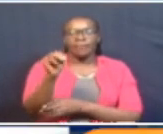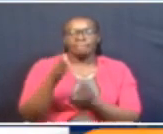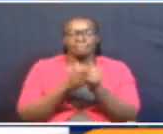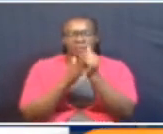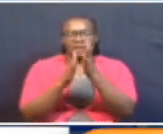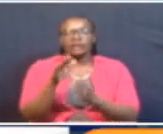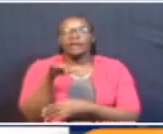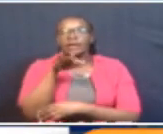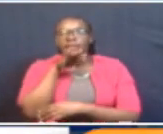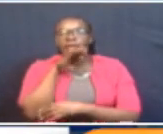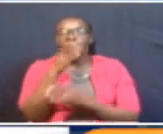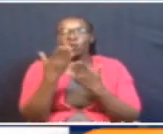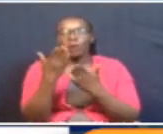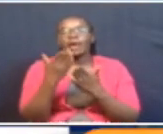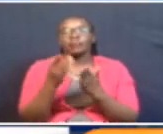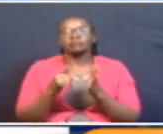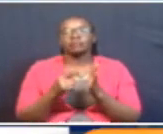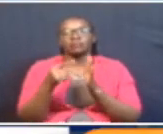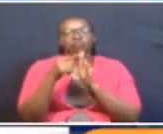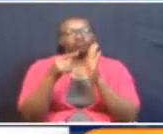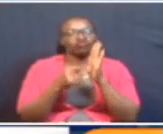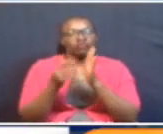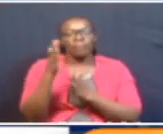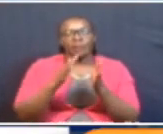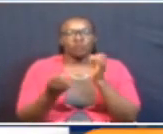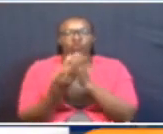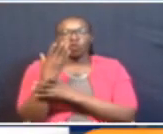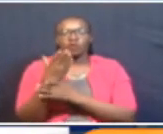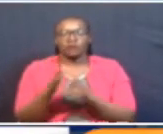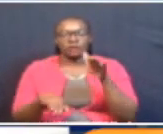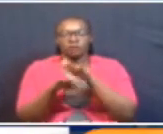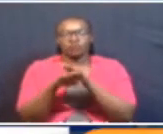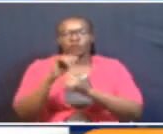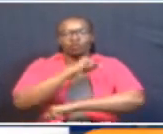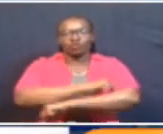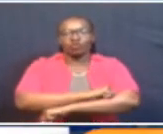Odinga, where he underlined intentions to launch a soccer academy.